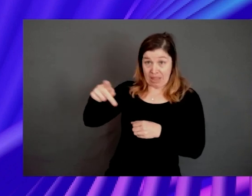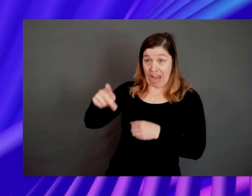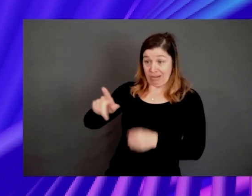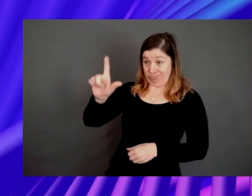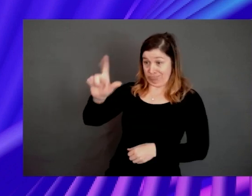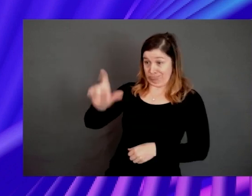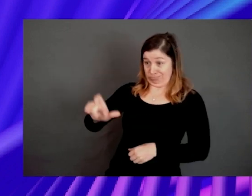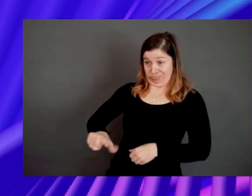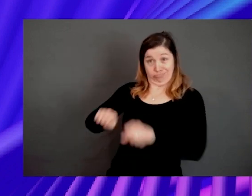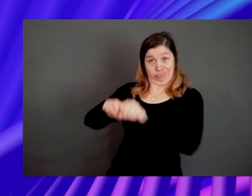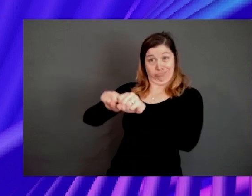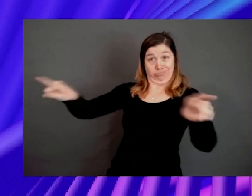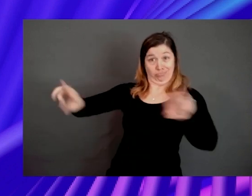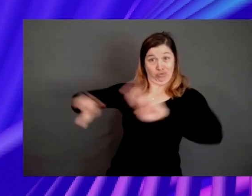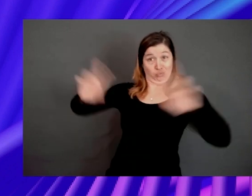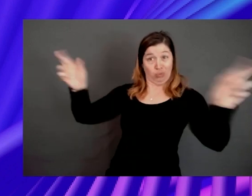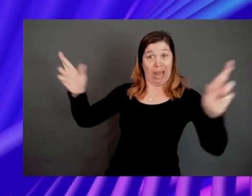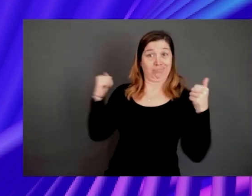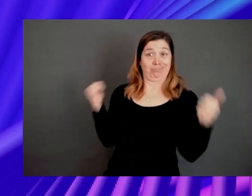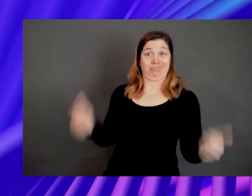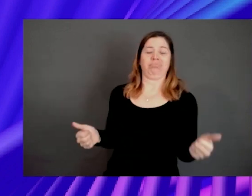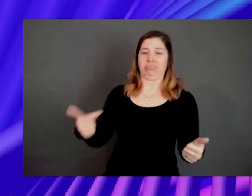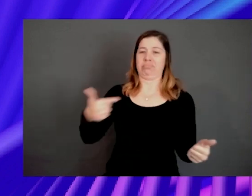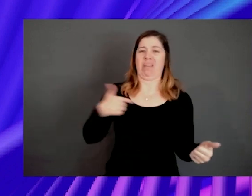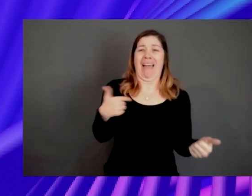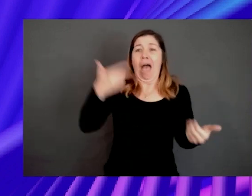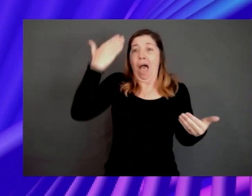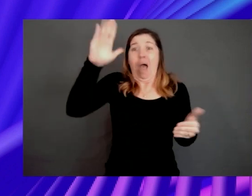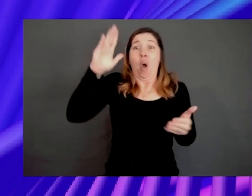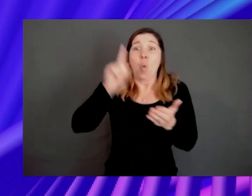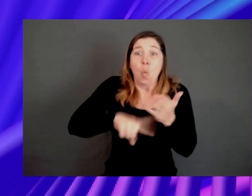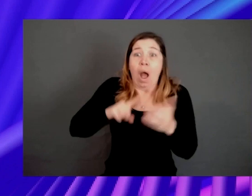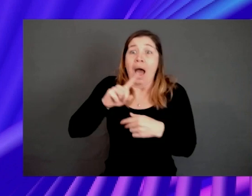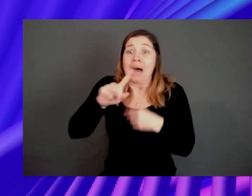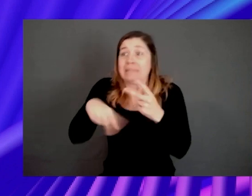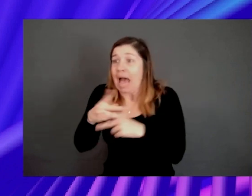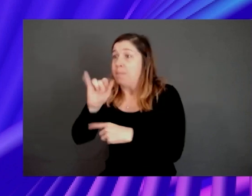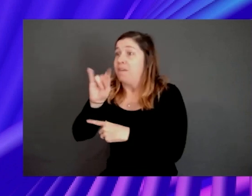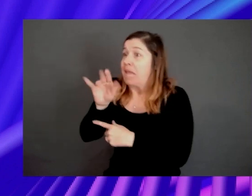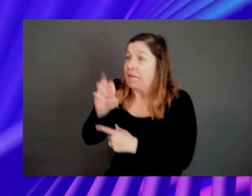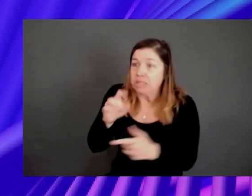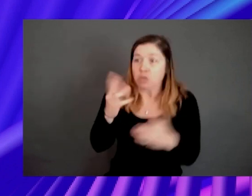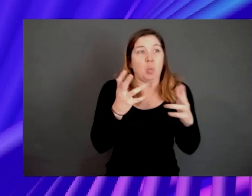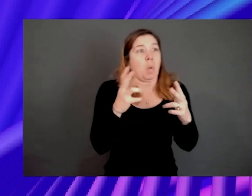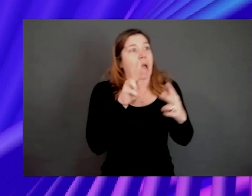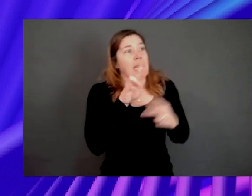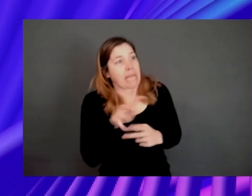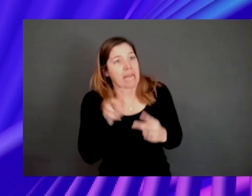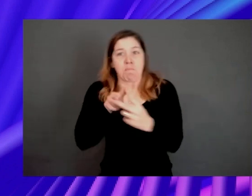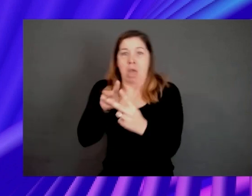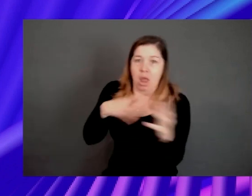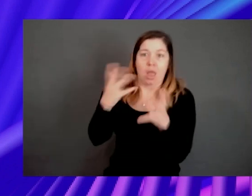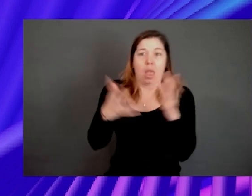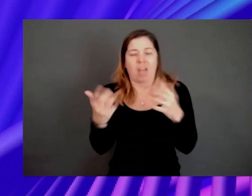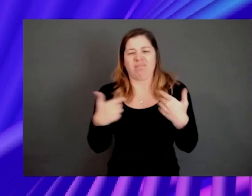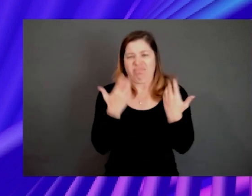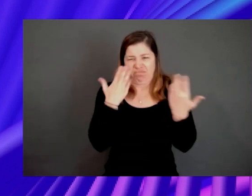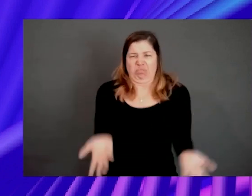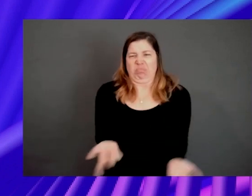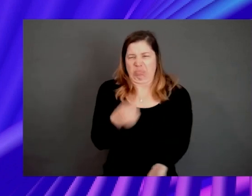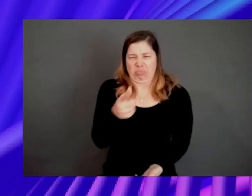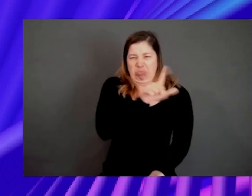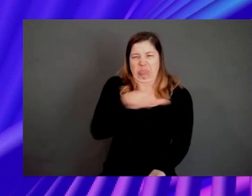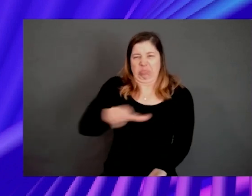know what was an EC2 instance type or what's a key pair, all that stuff. Like you should be able to get clicked and out up